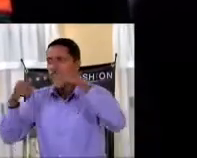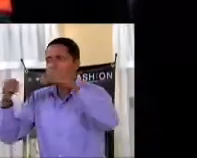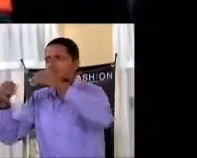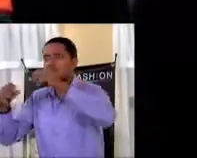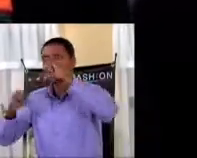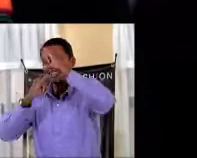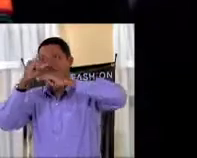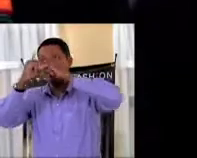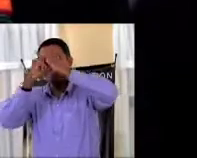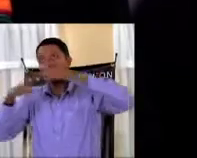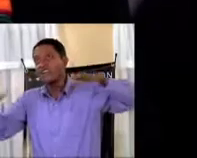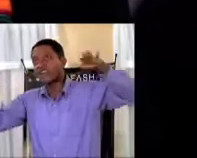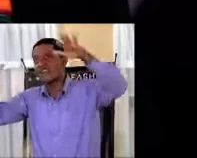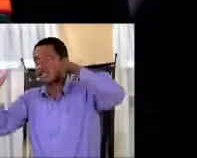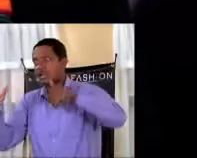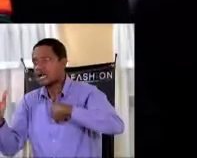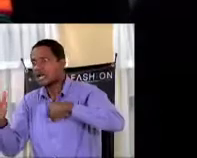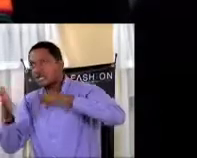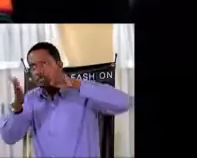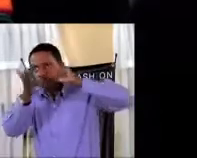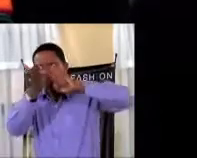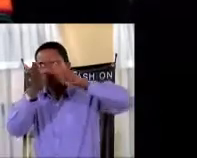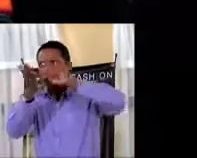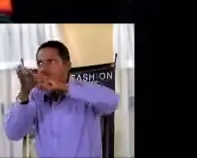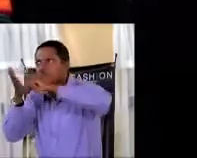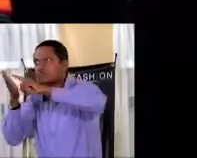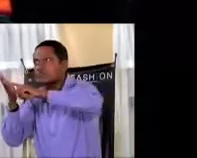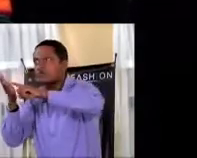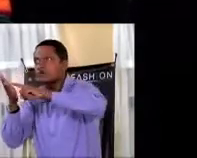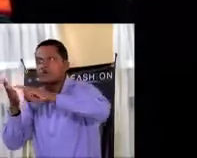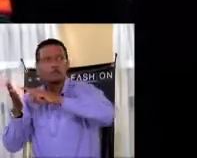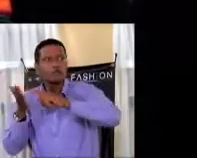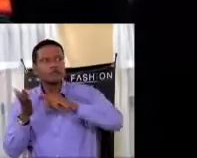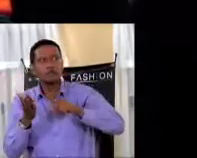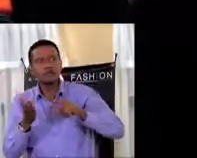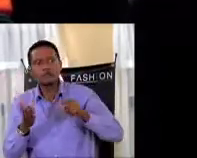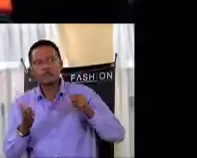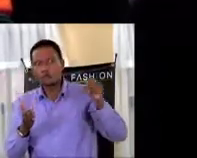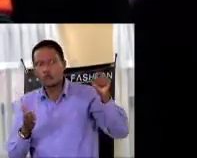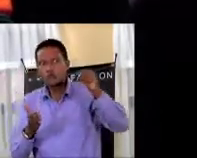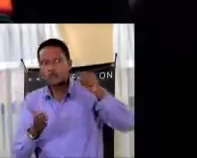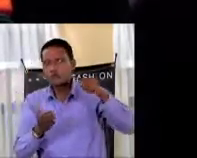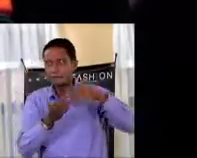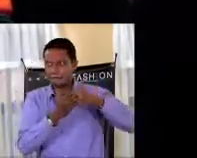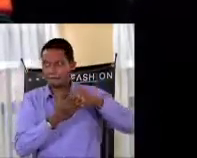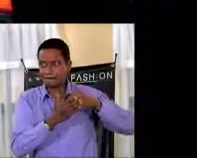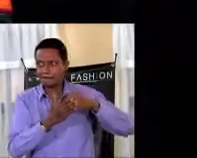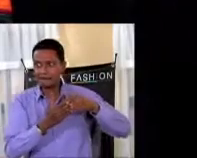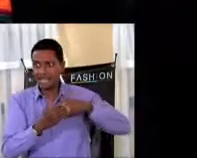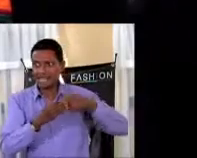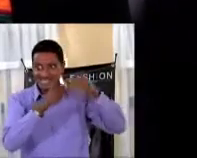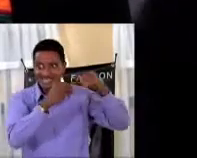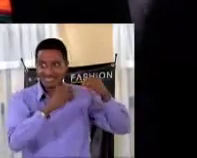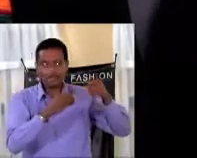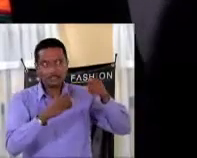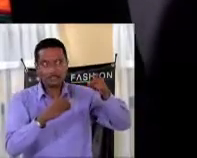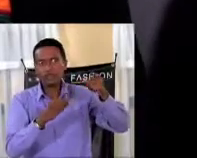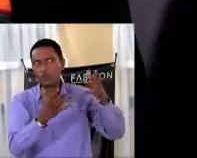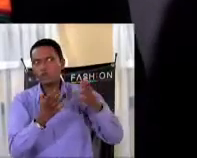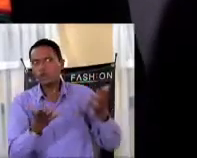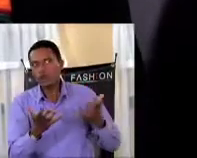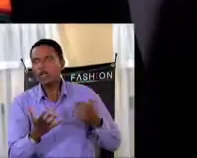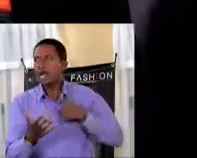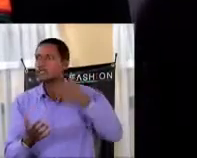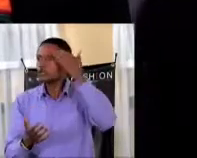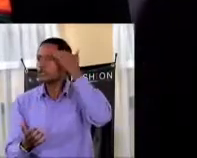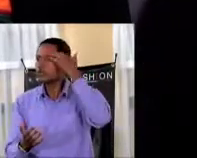research behind what my customers want. So besides you coming to tell me that